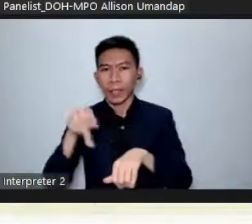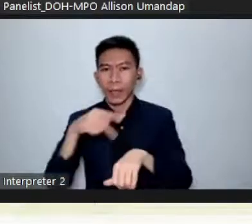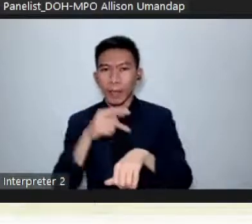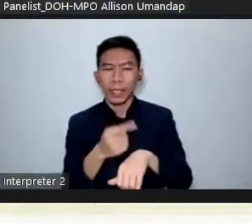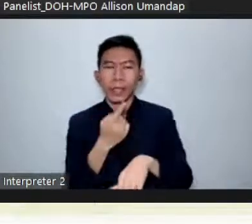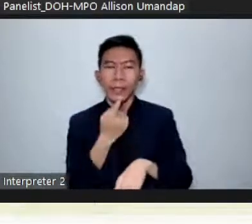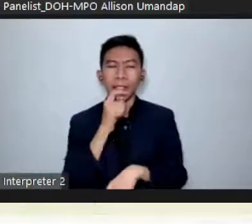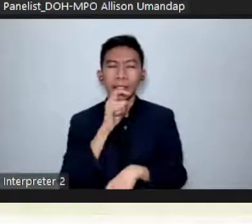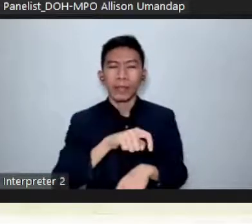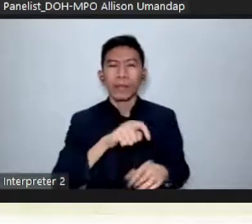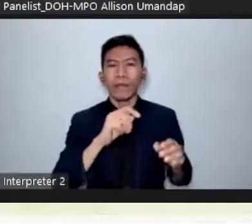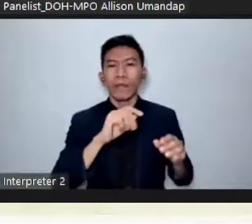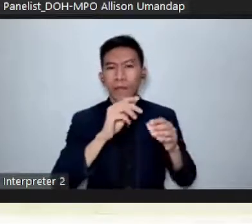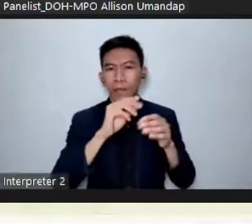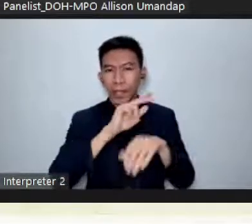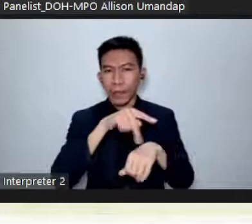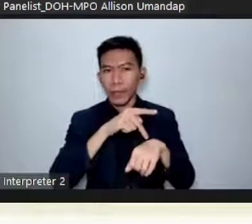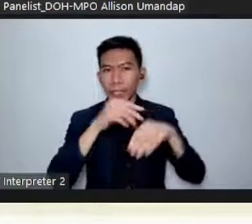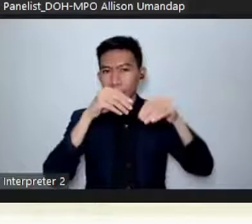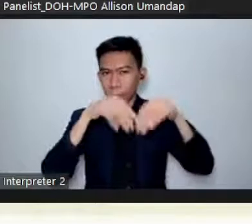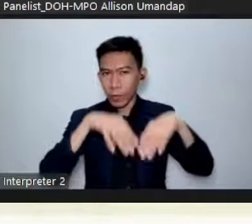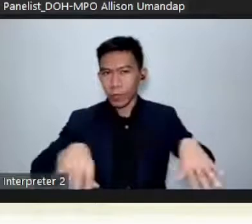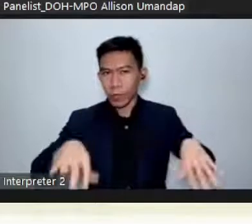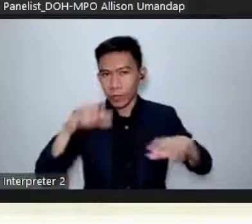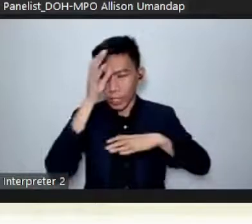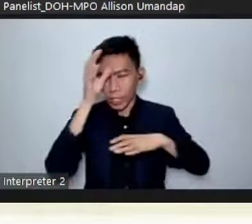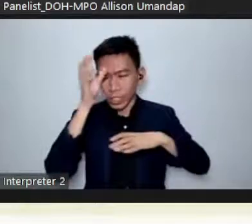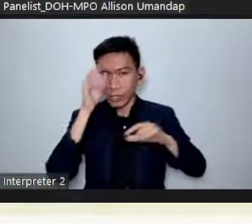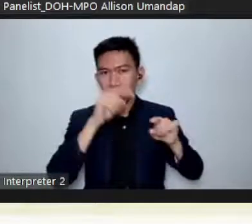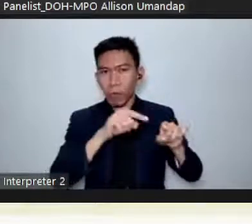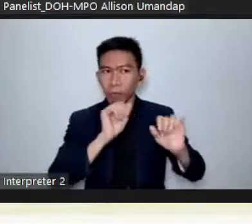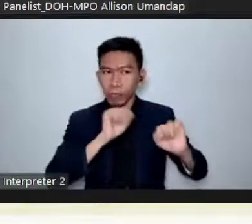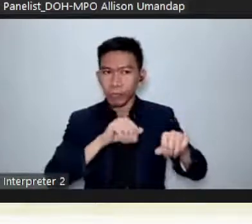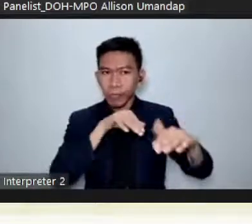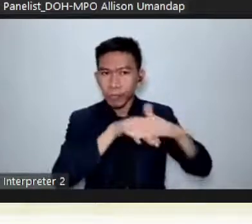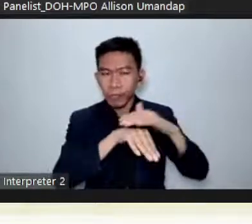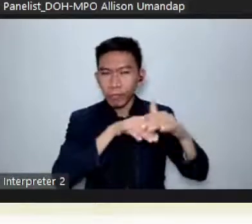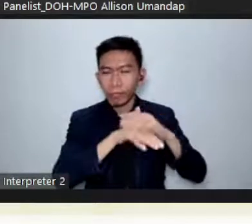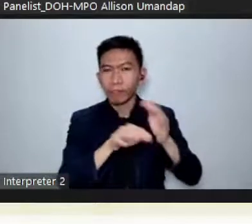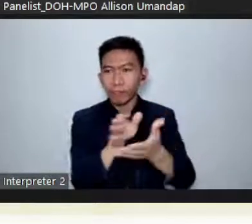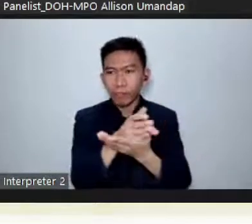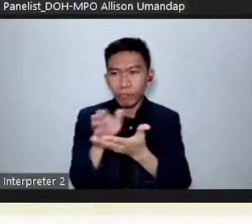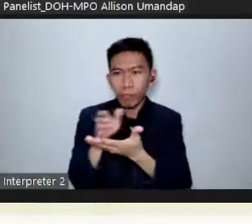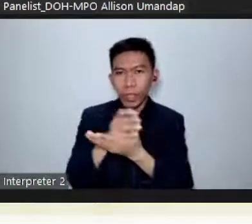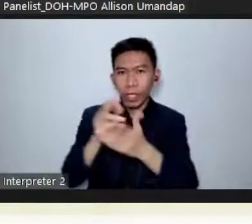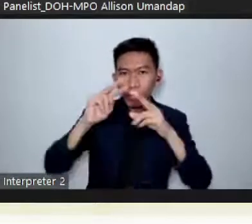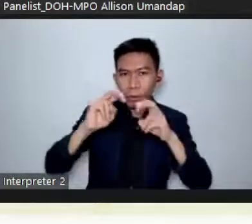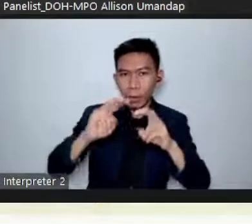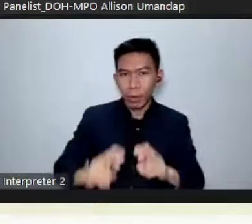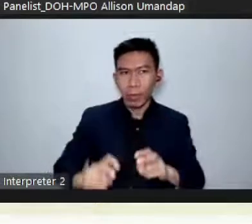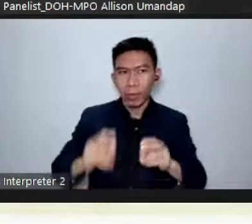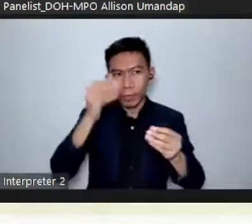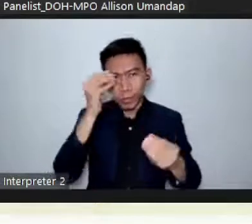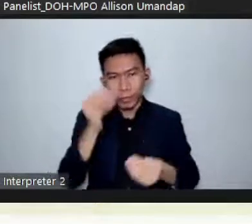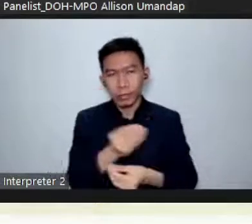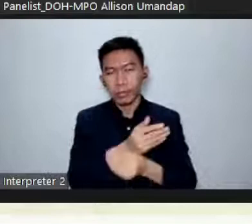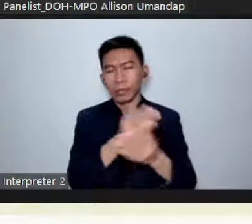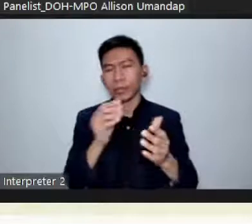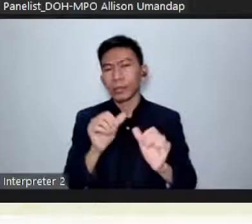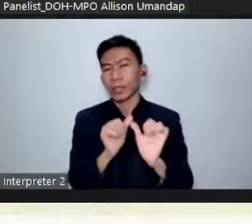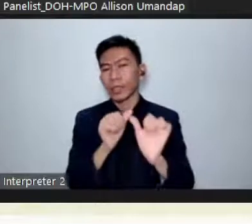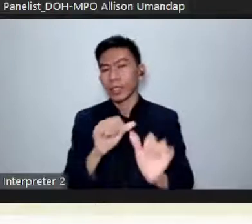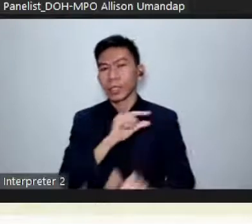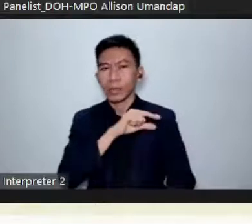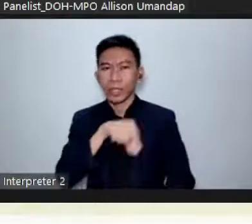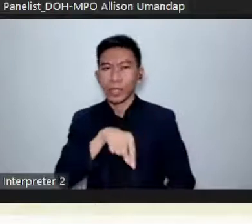cancer centers, sharing expertise, experience, patients, resources, researches, continuing quality